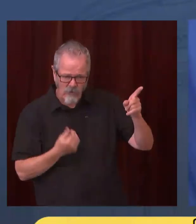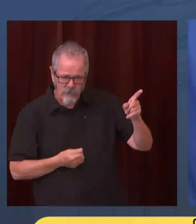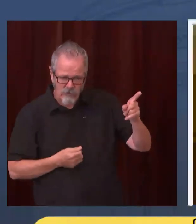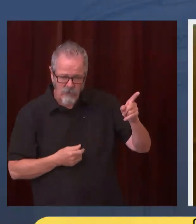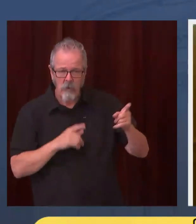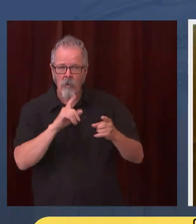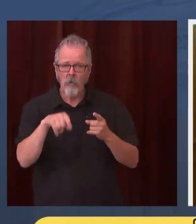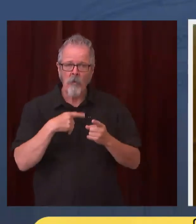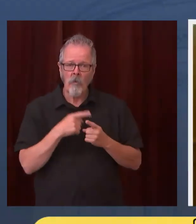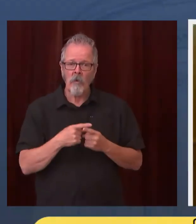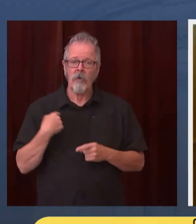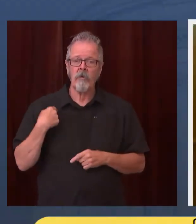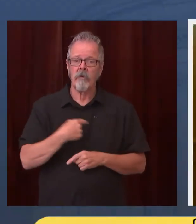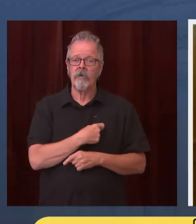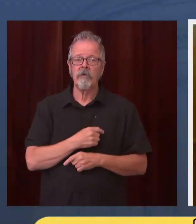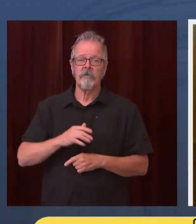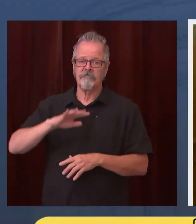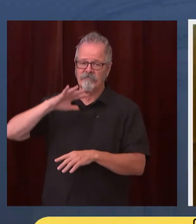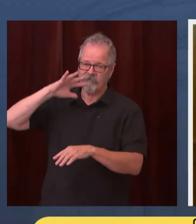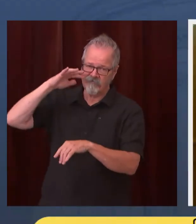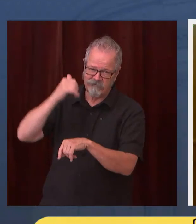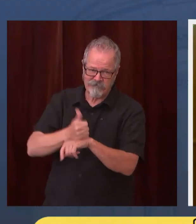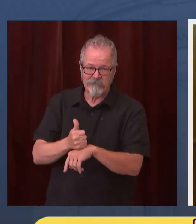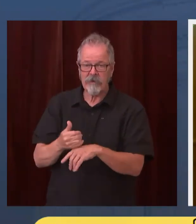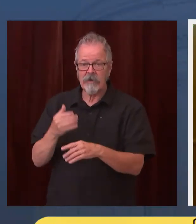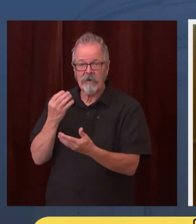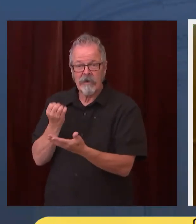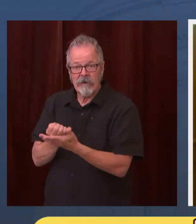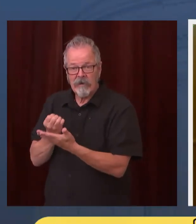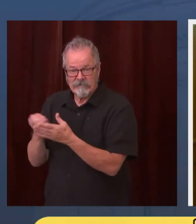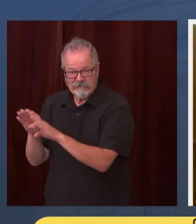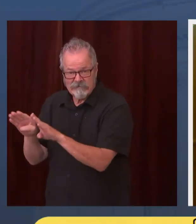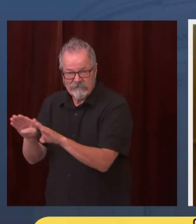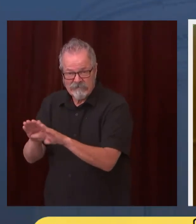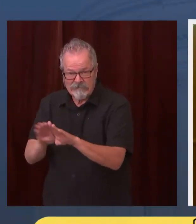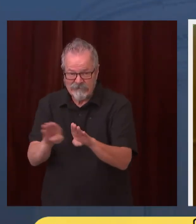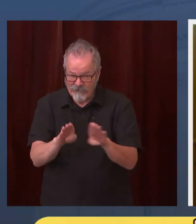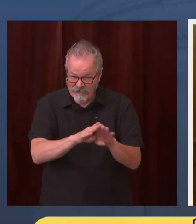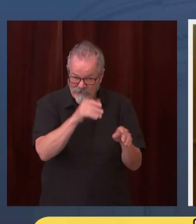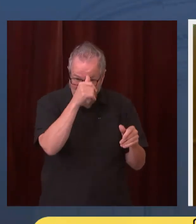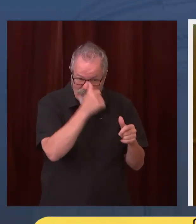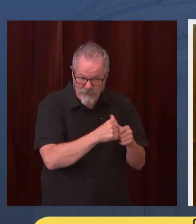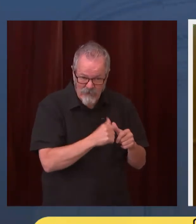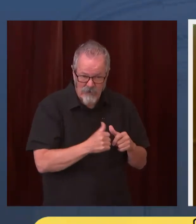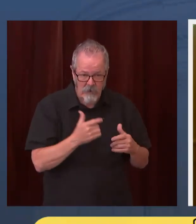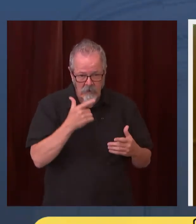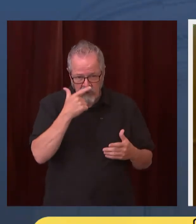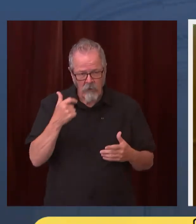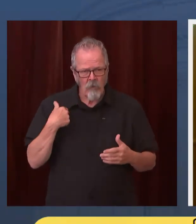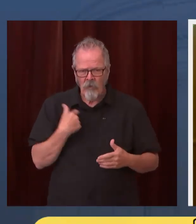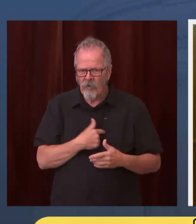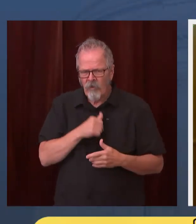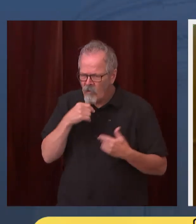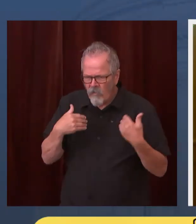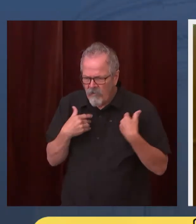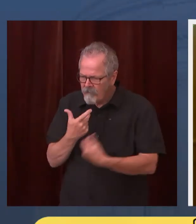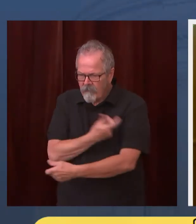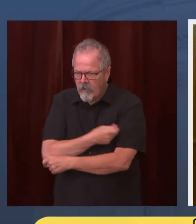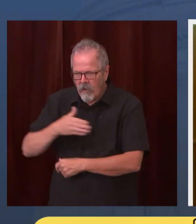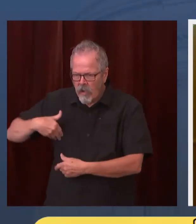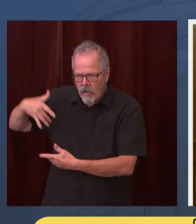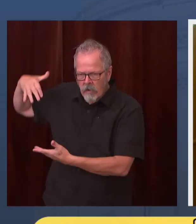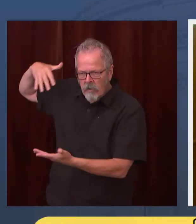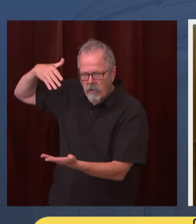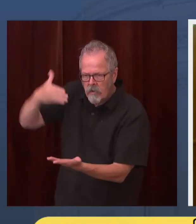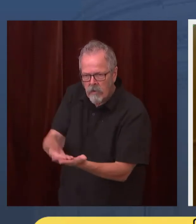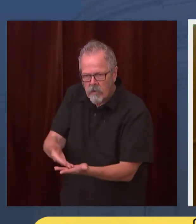on the economy, we didn't have the tool of vaccines. We have that tool today, and that's the tool that we're focused on using in order to curb